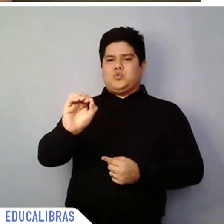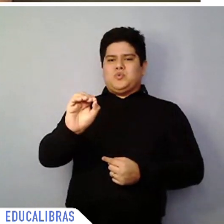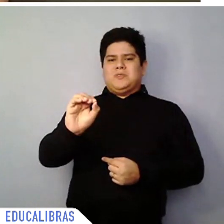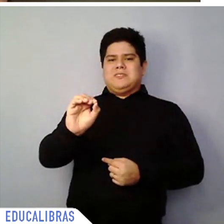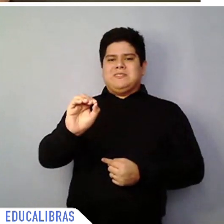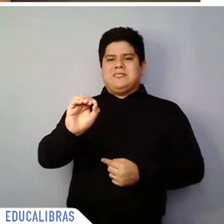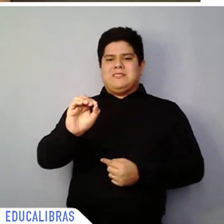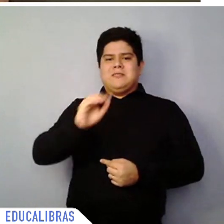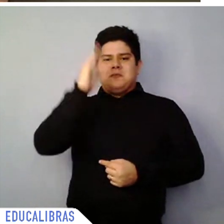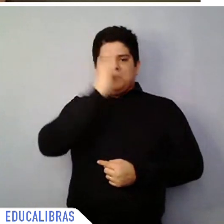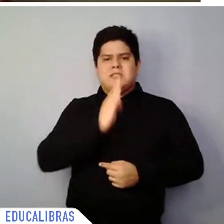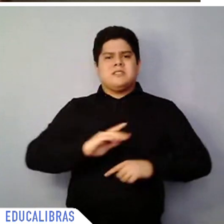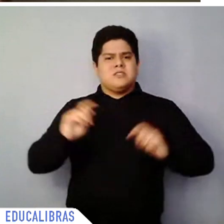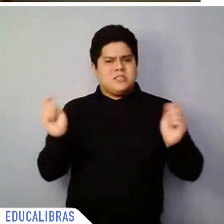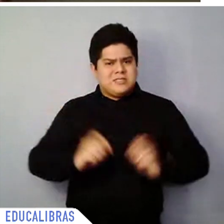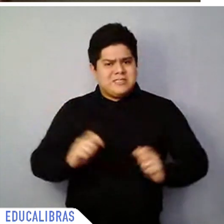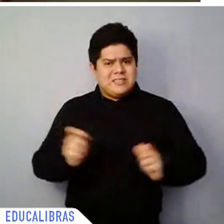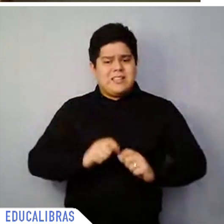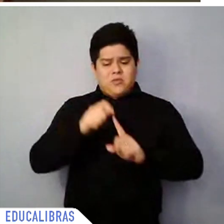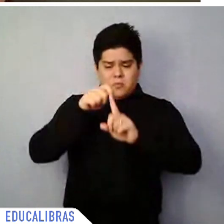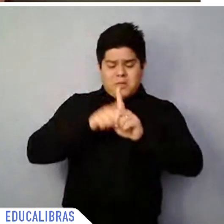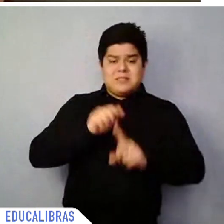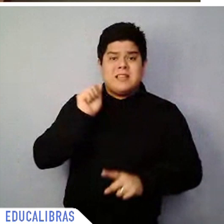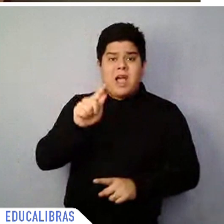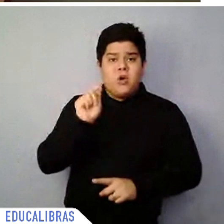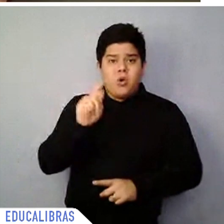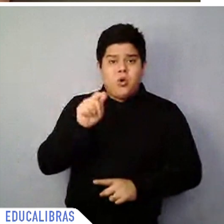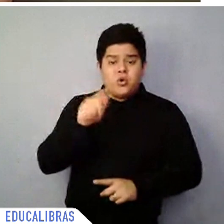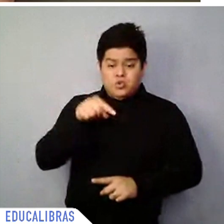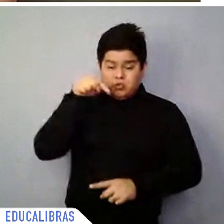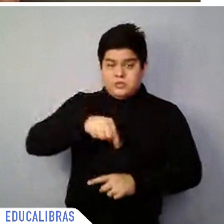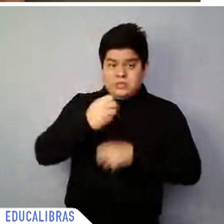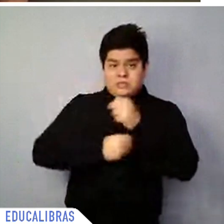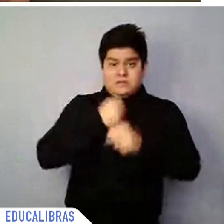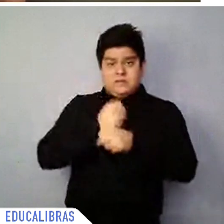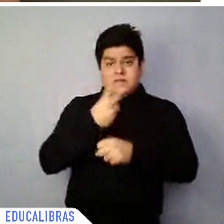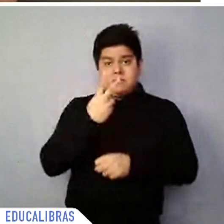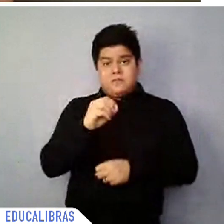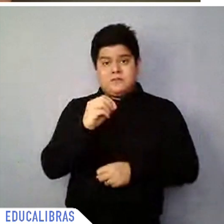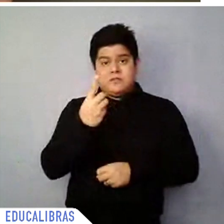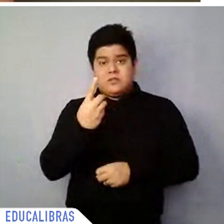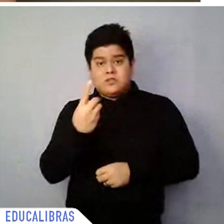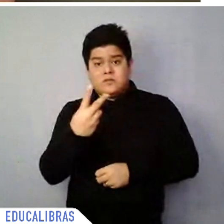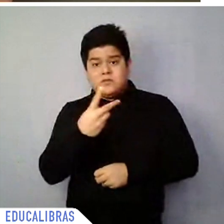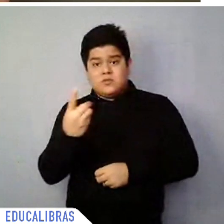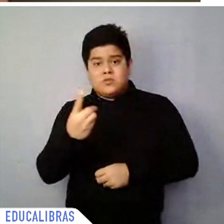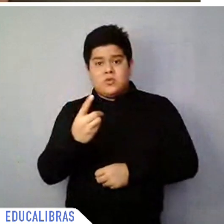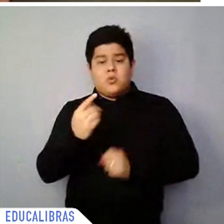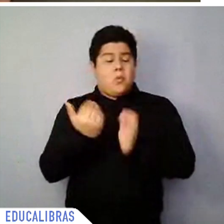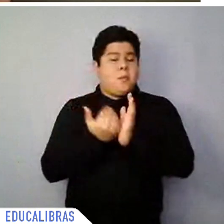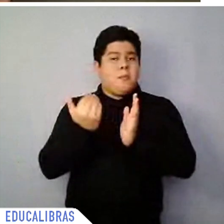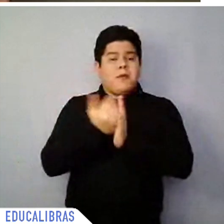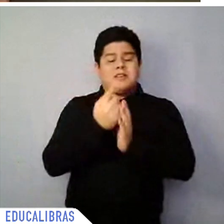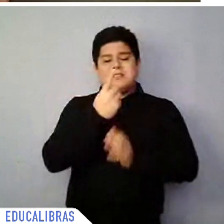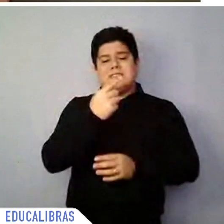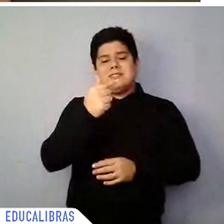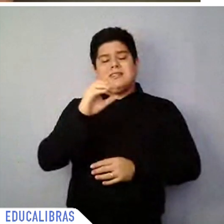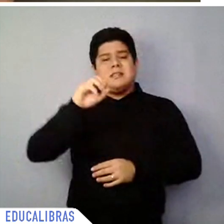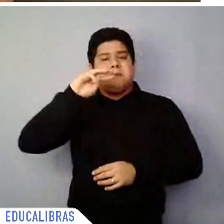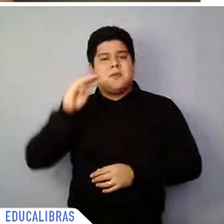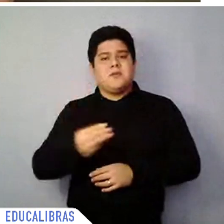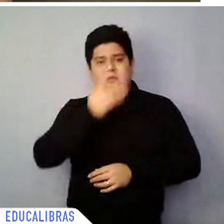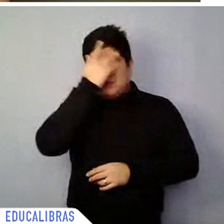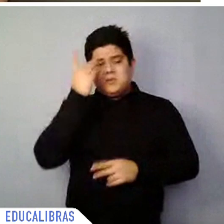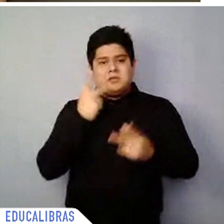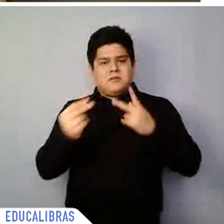say to Luiza, we had a goal for August. We had every structure